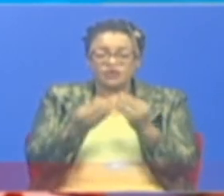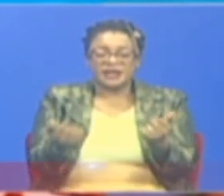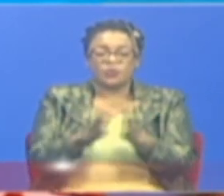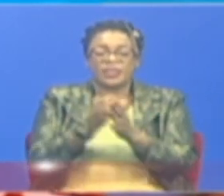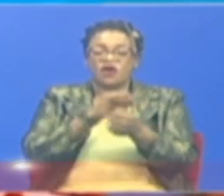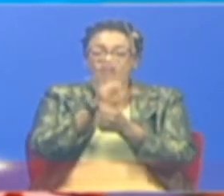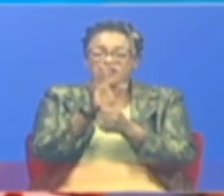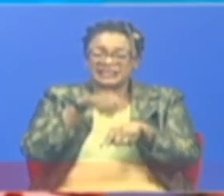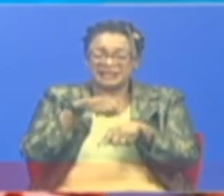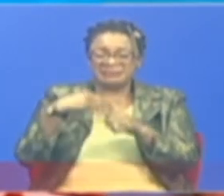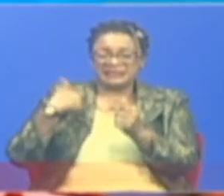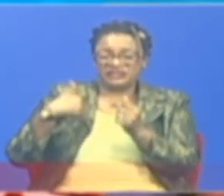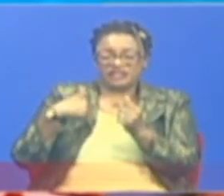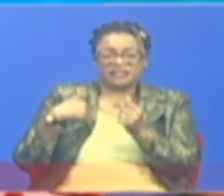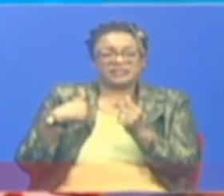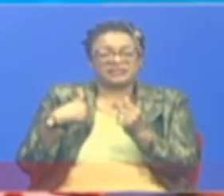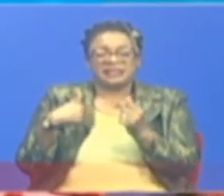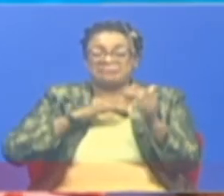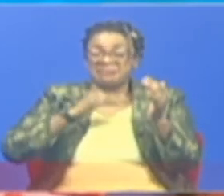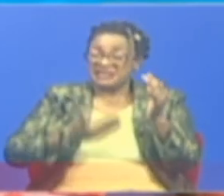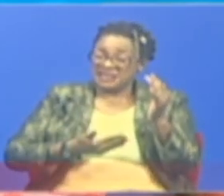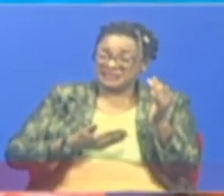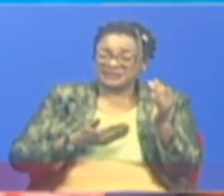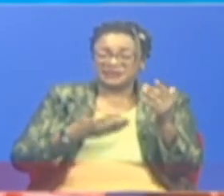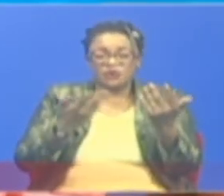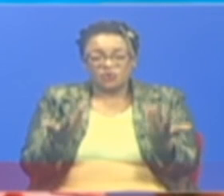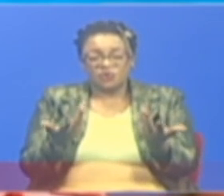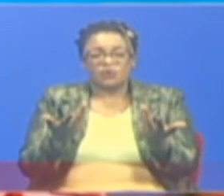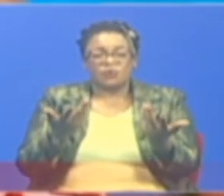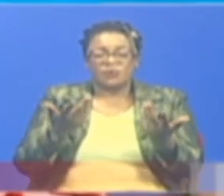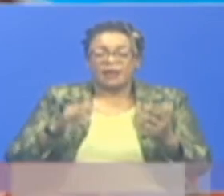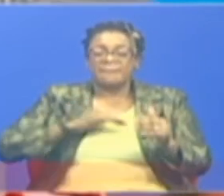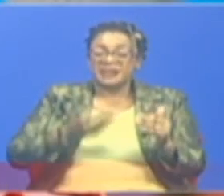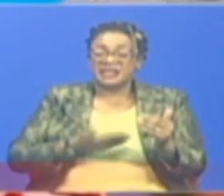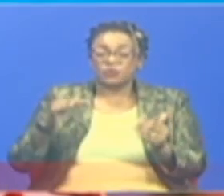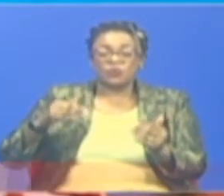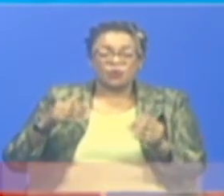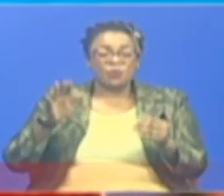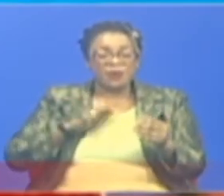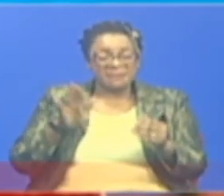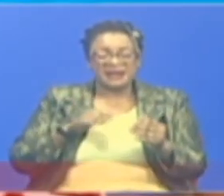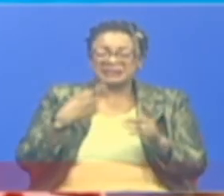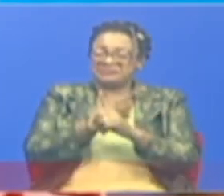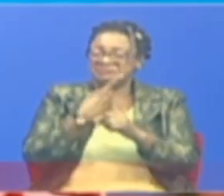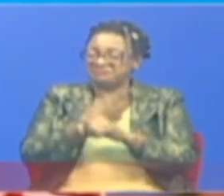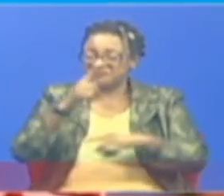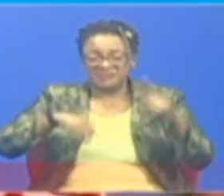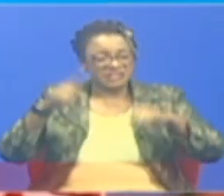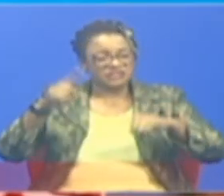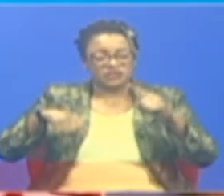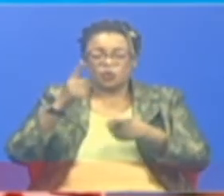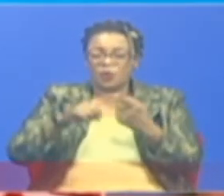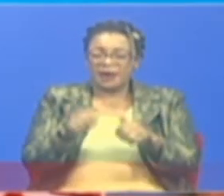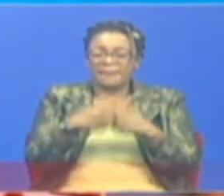surgery? How do you deal with COVID in maternity? How do you deal with COVID with a mother who's pregnant? There are all these different variations in medicine. What happens when you